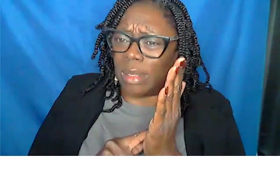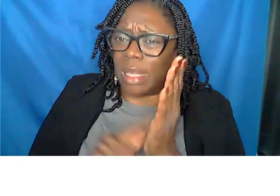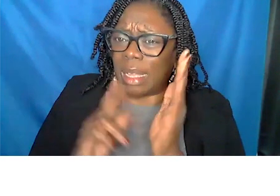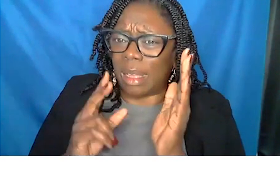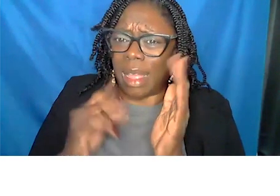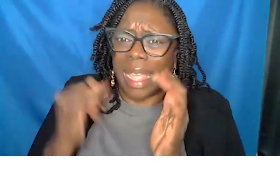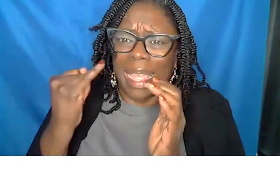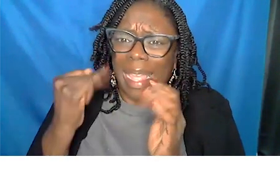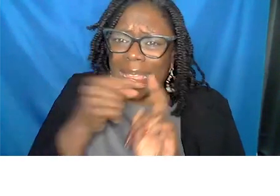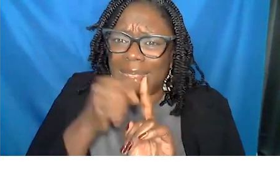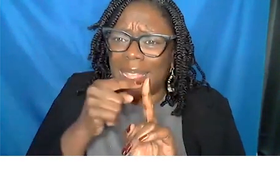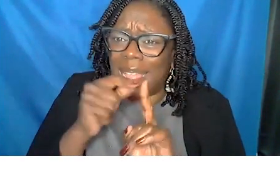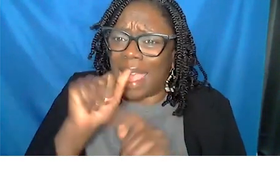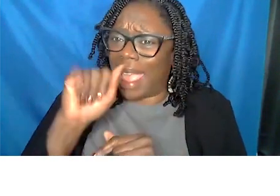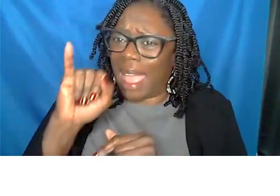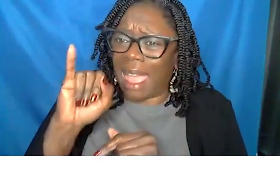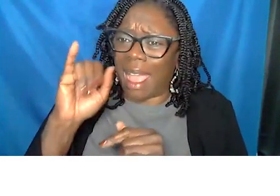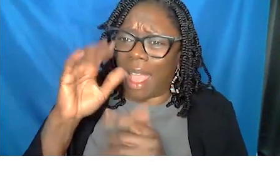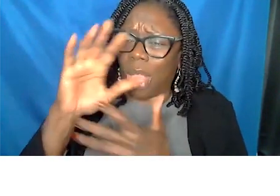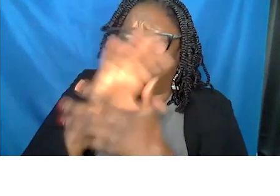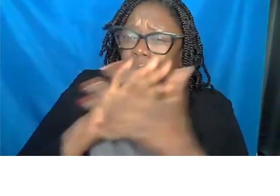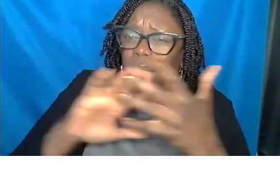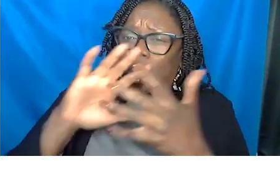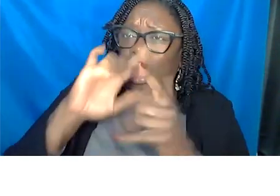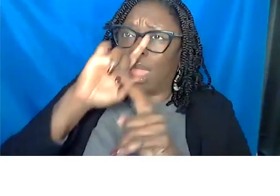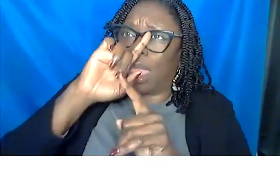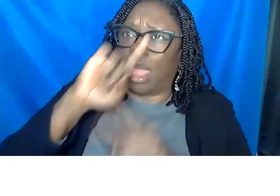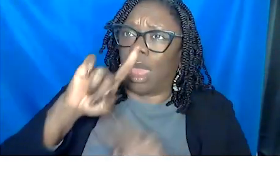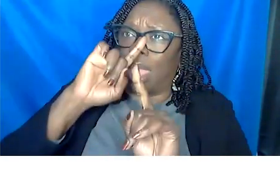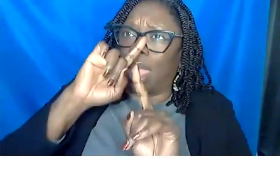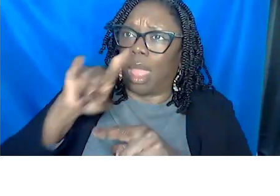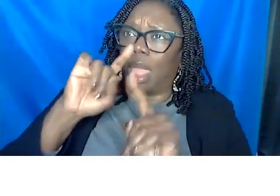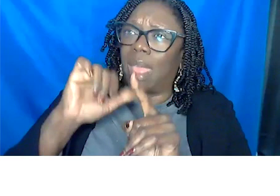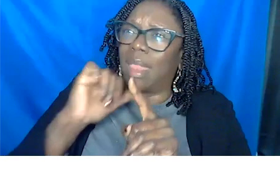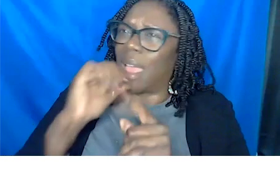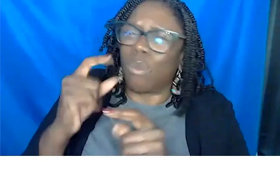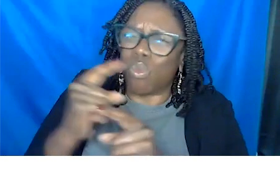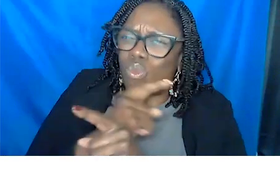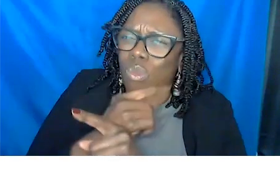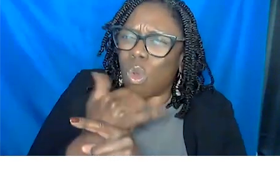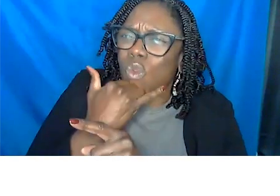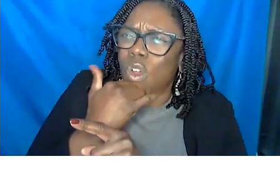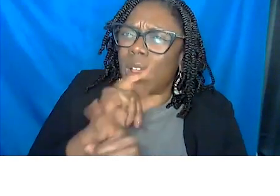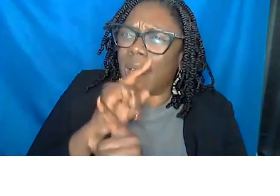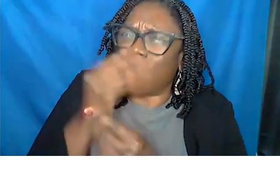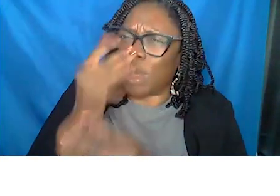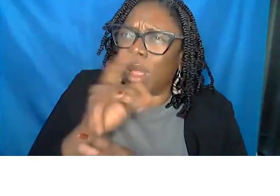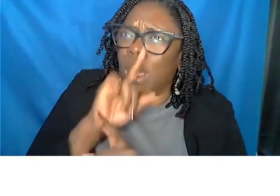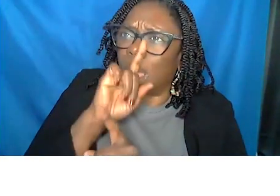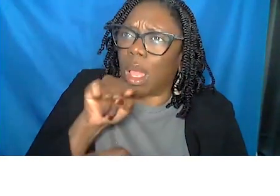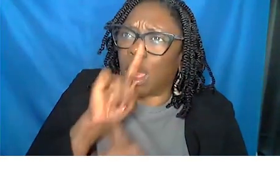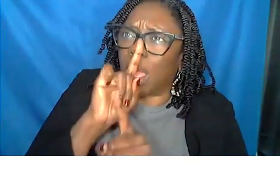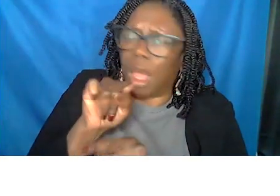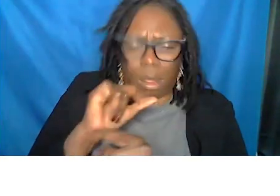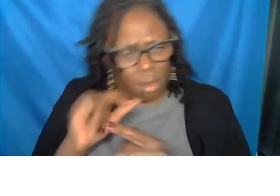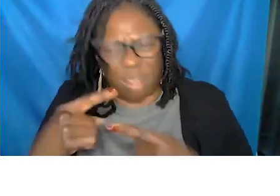hallucinating or giving us, incorrect information. How do we, I think that's an important piece